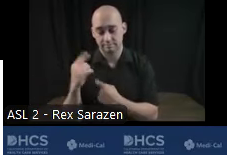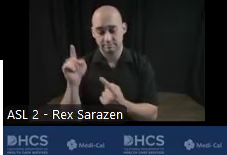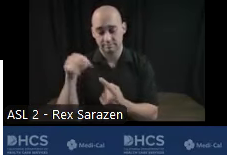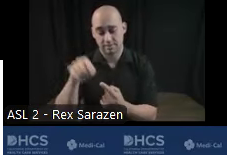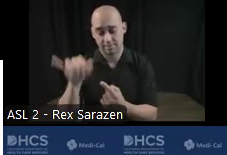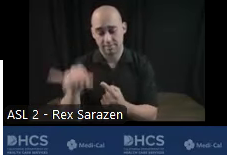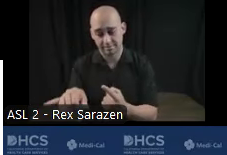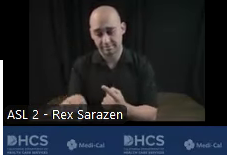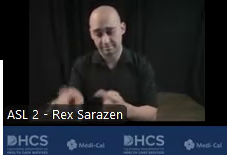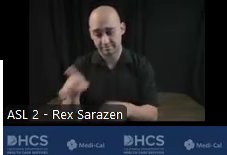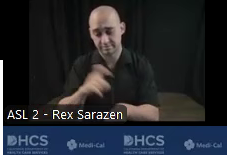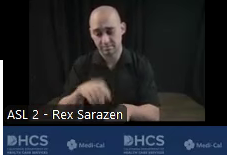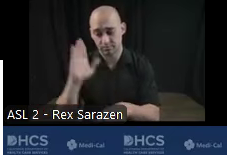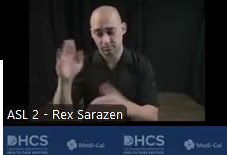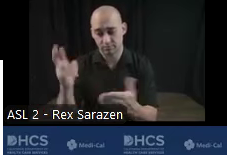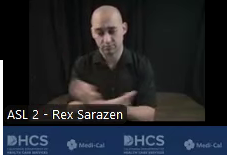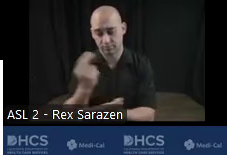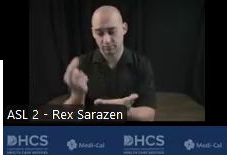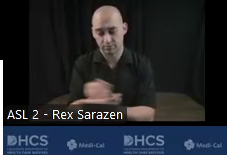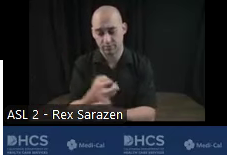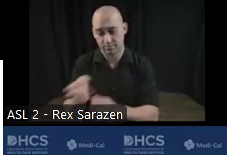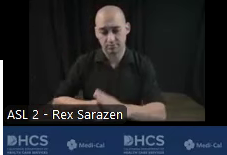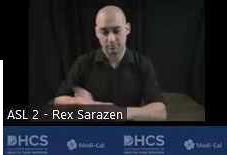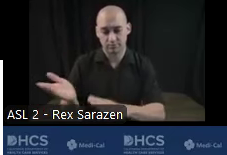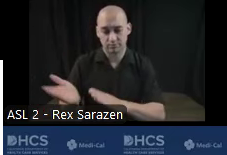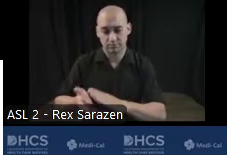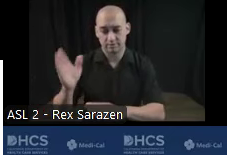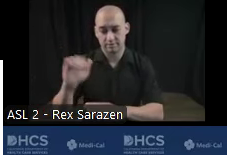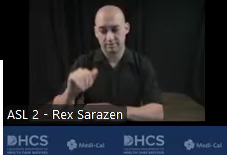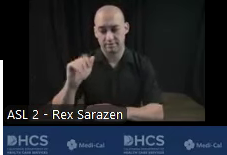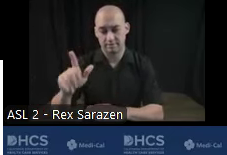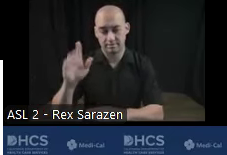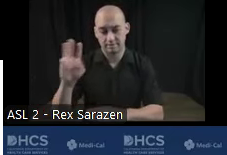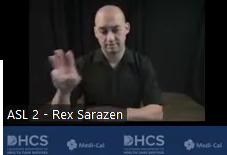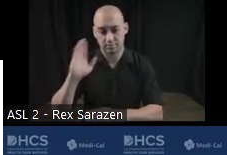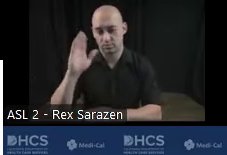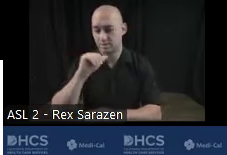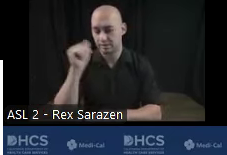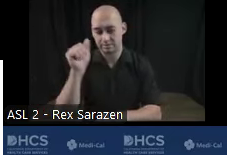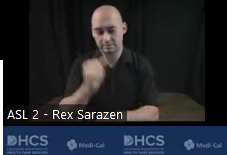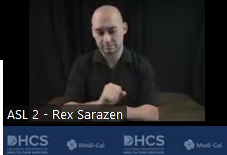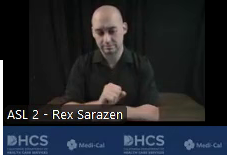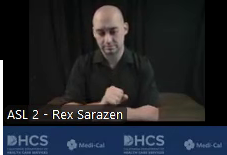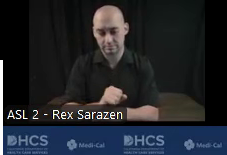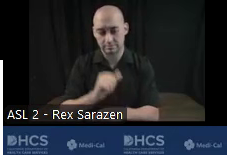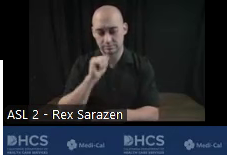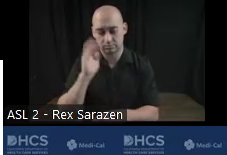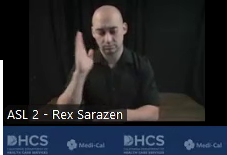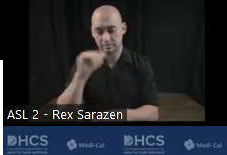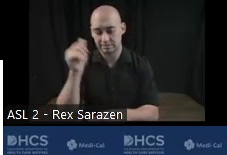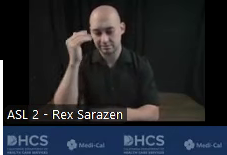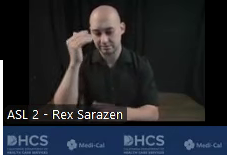renew and continue to operate the ALW. So we will not stop. We will continue to operate the ALW